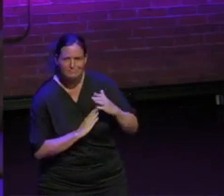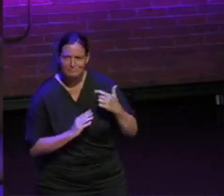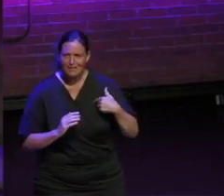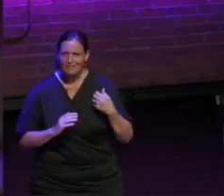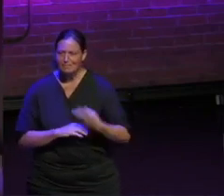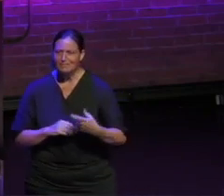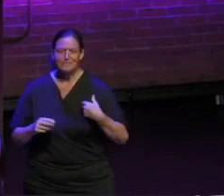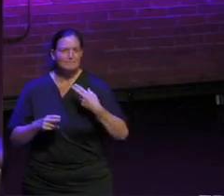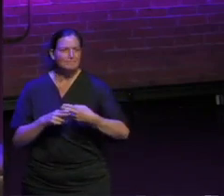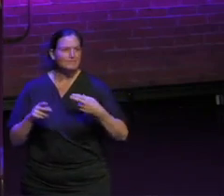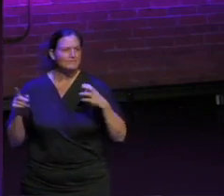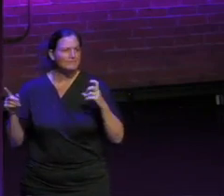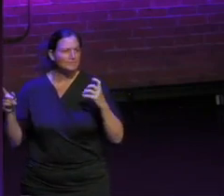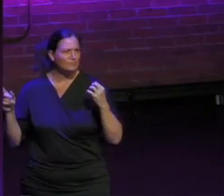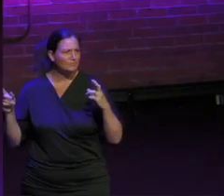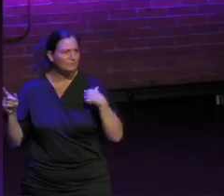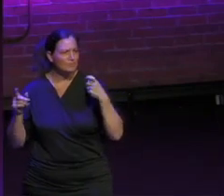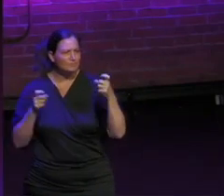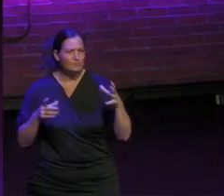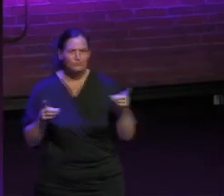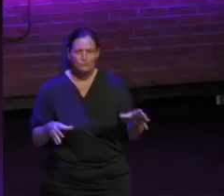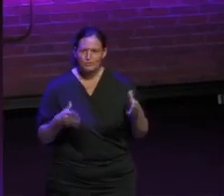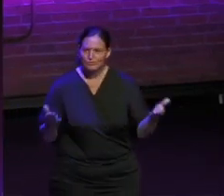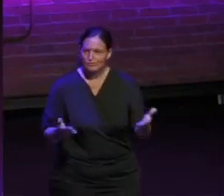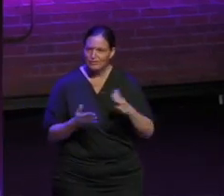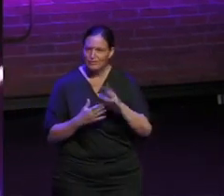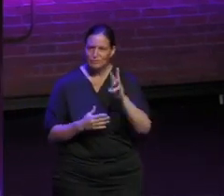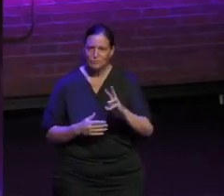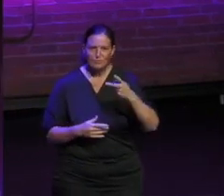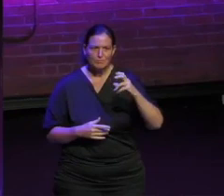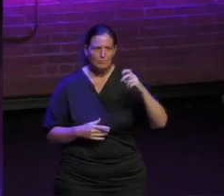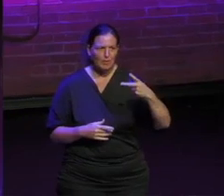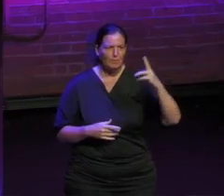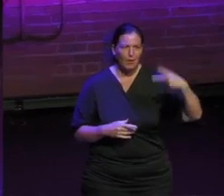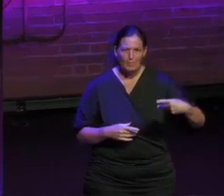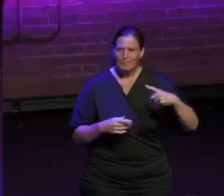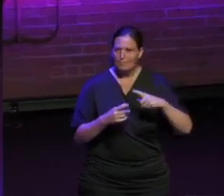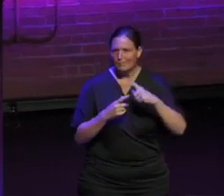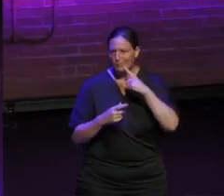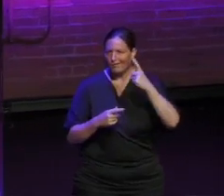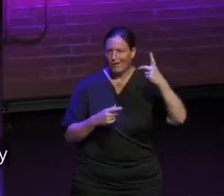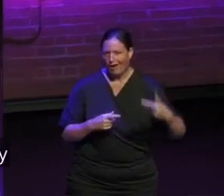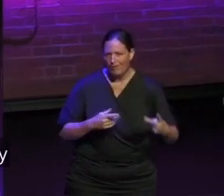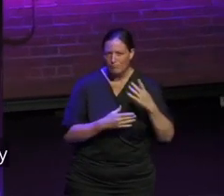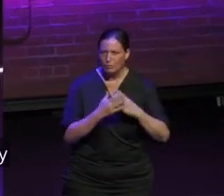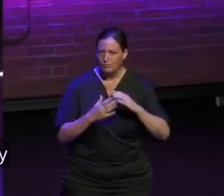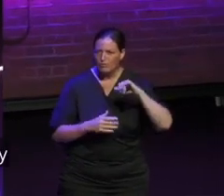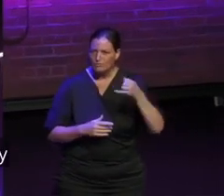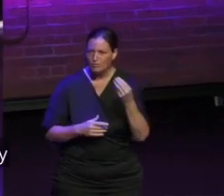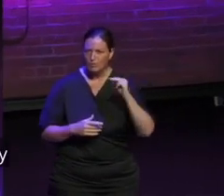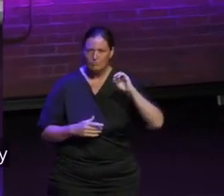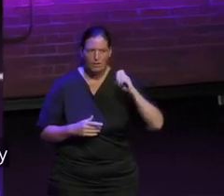good evening, folks. My name is Hank Von Hellion. I'm the managing director here at the Worcester Pop-Up, one half of the JMAC. I want to thank you all